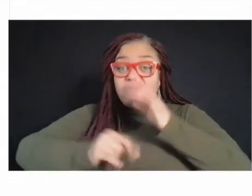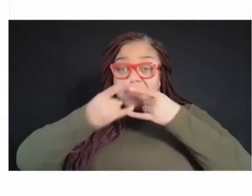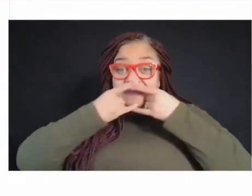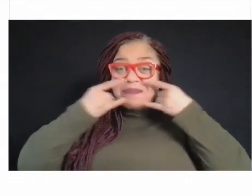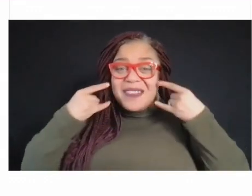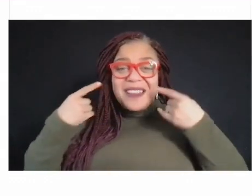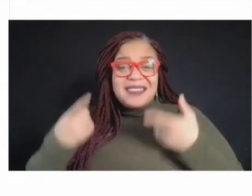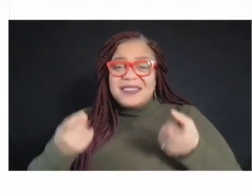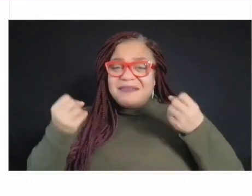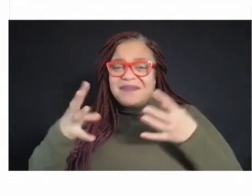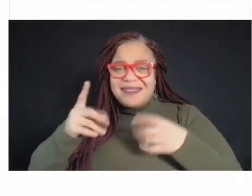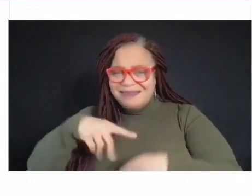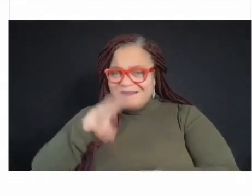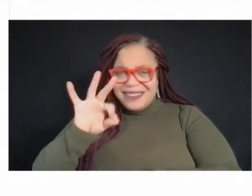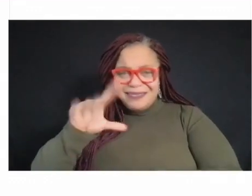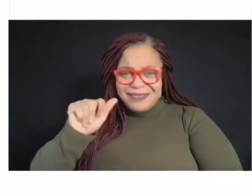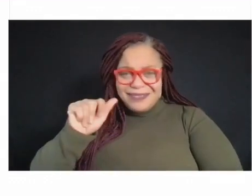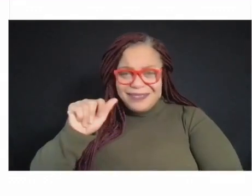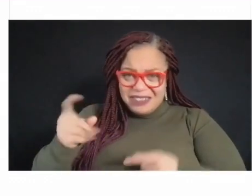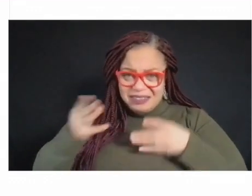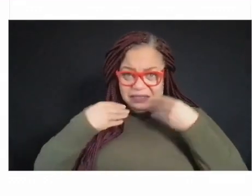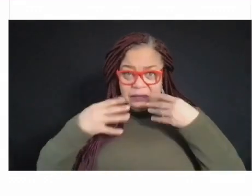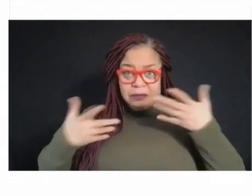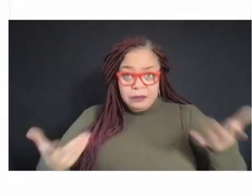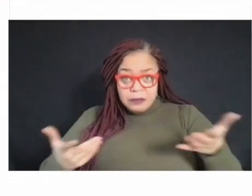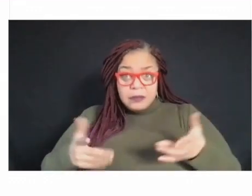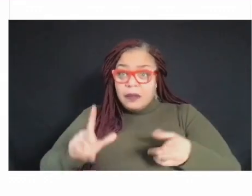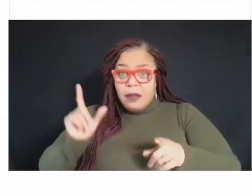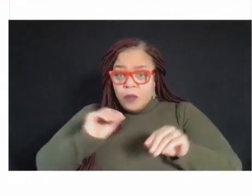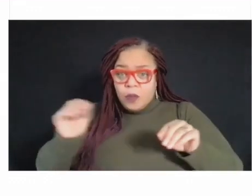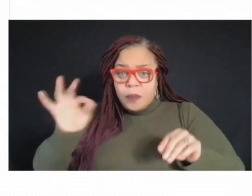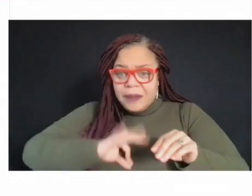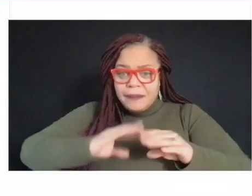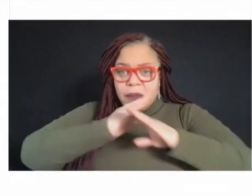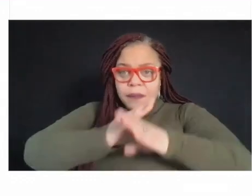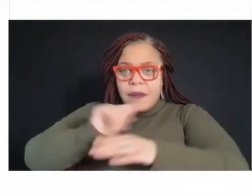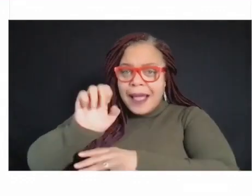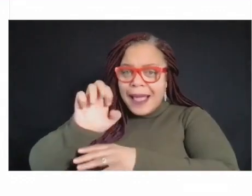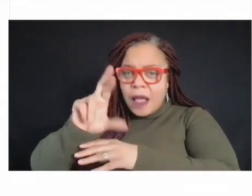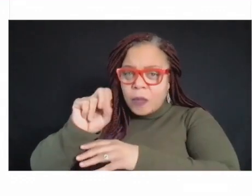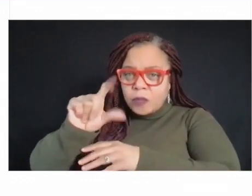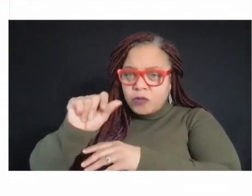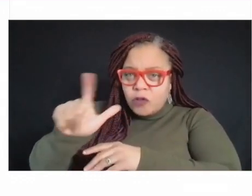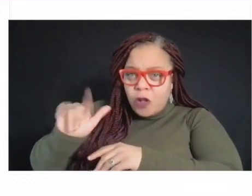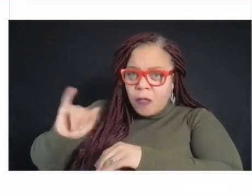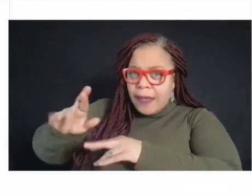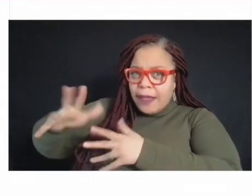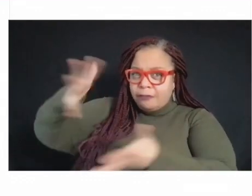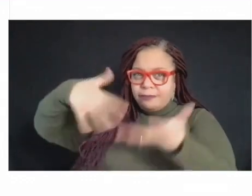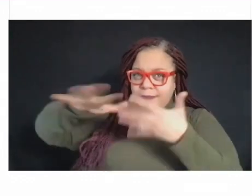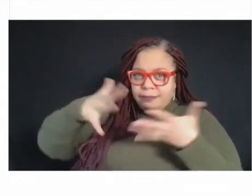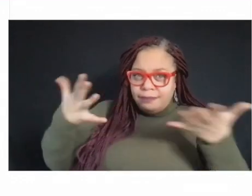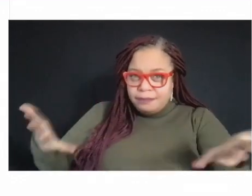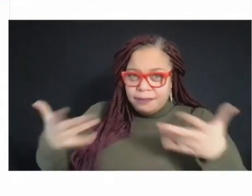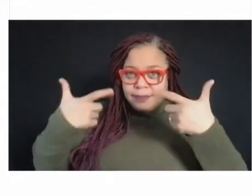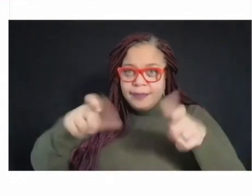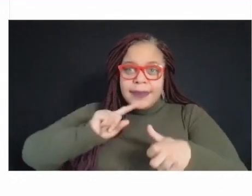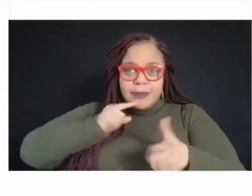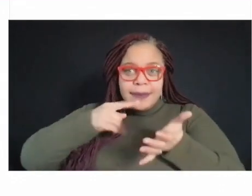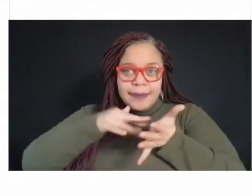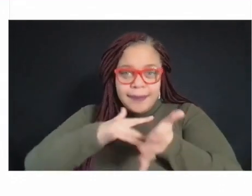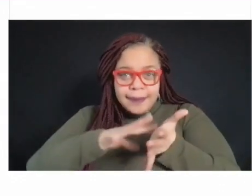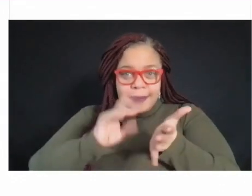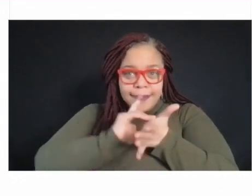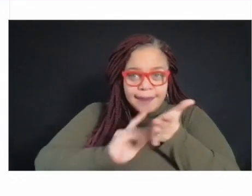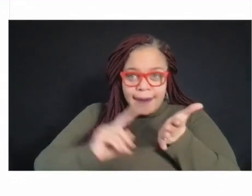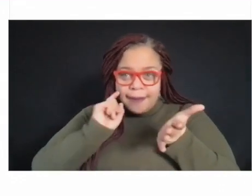data are compelling right now on aerosol-related transmission, and N95s are really required. If we could get people to do that, then we could have a